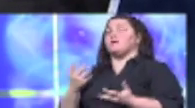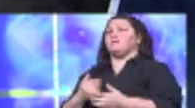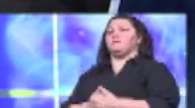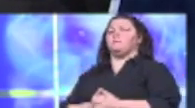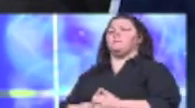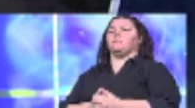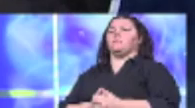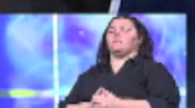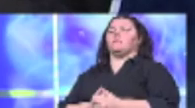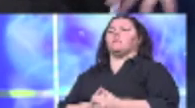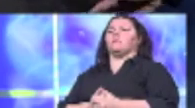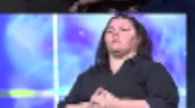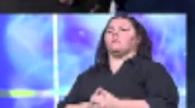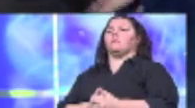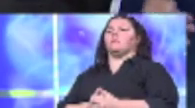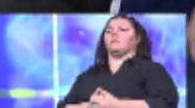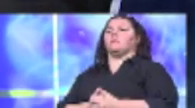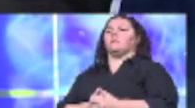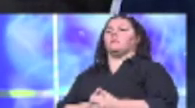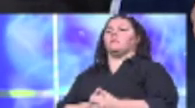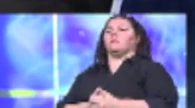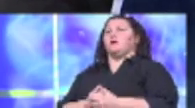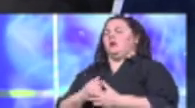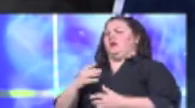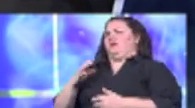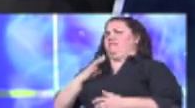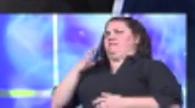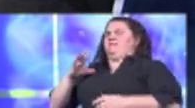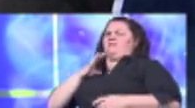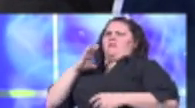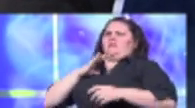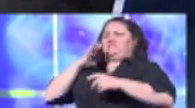in almost this purity of government language,